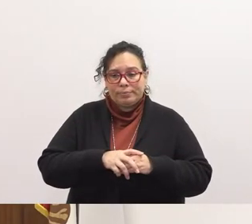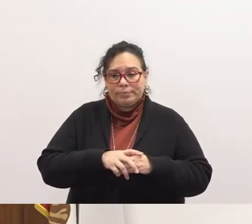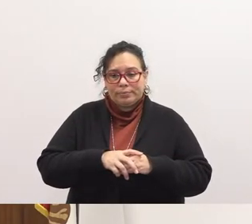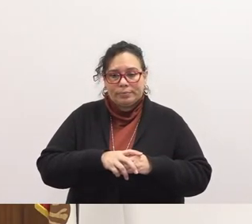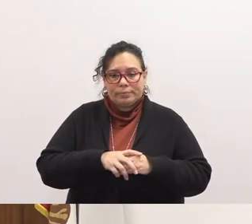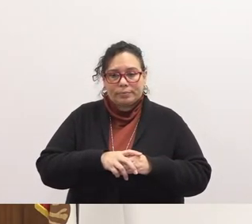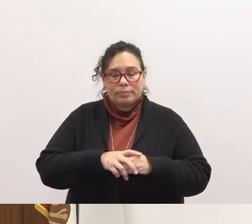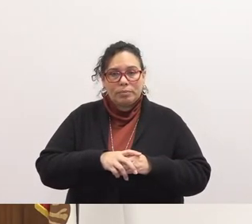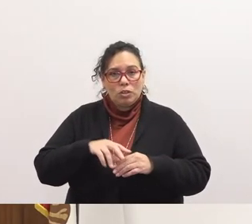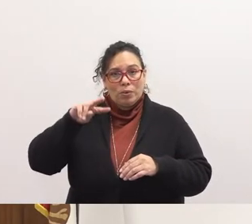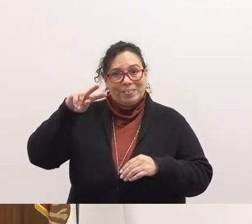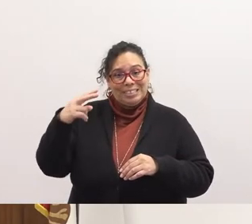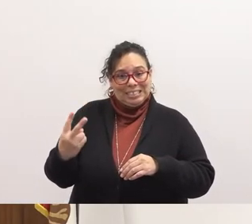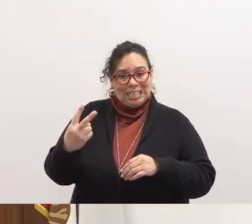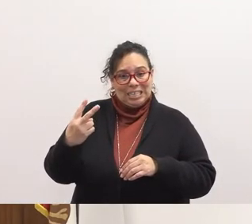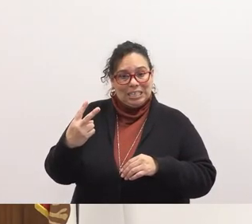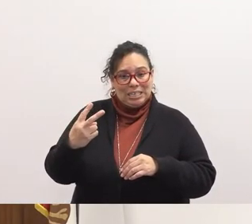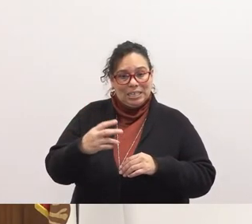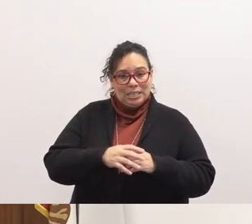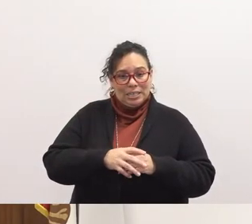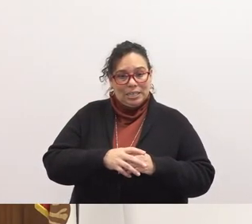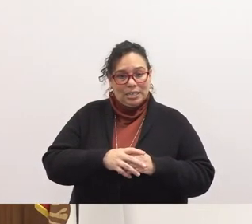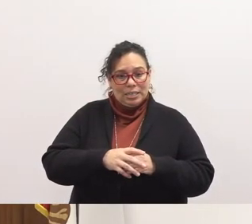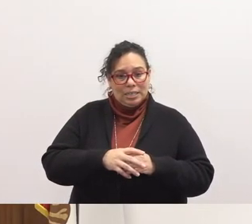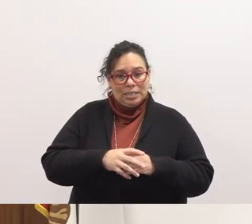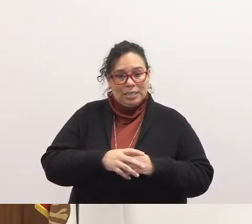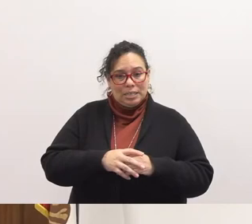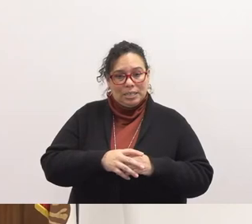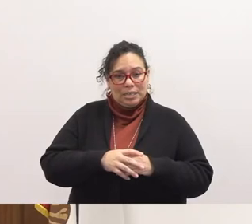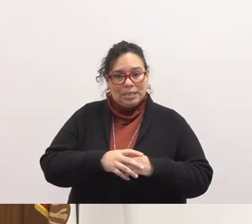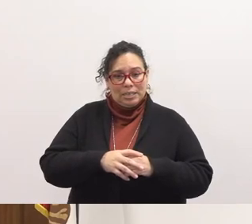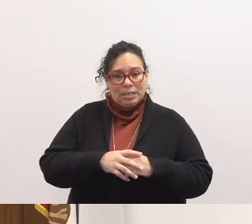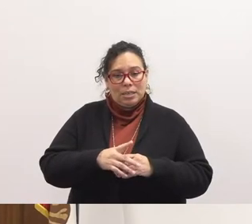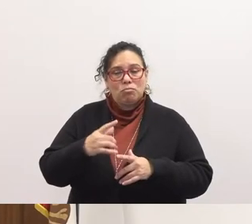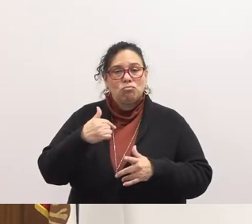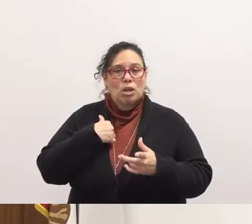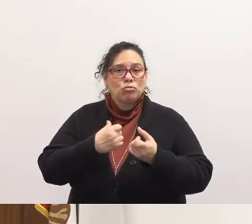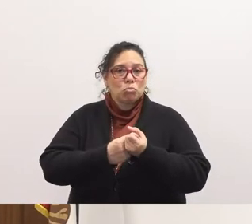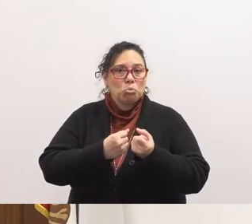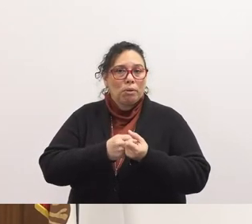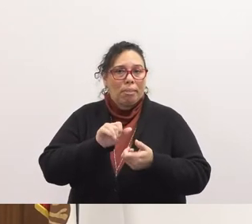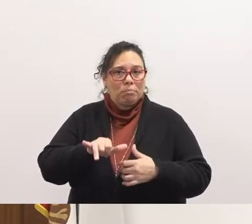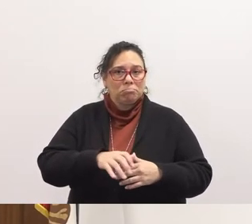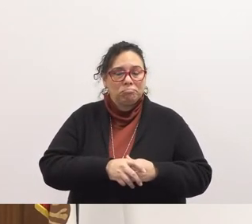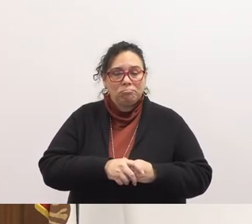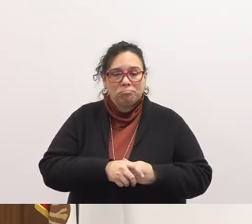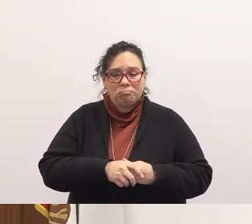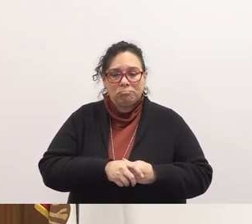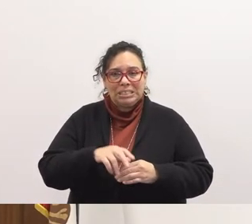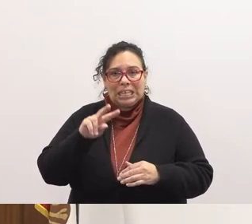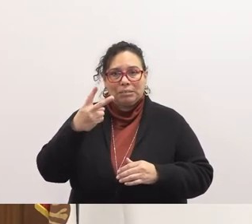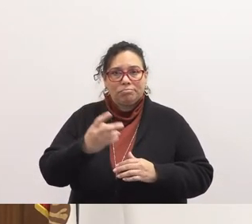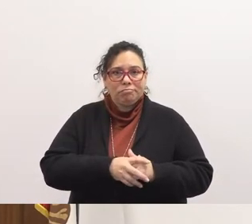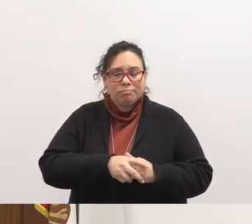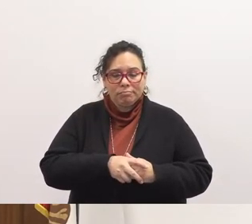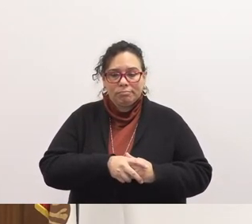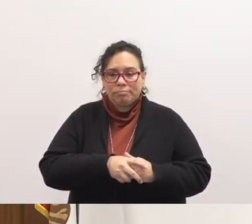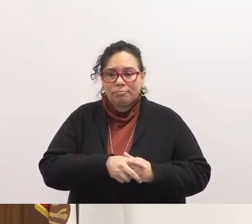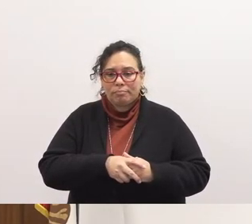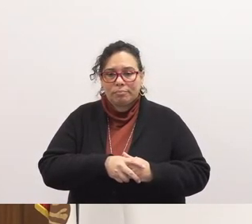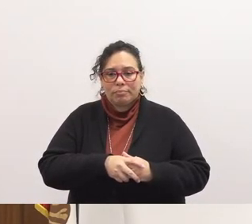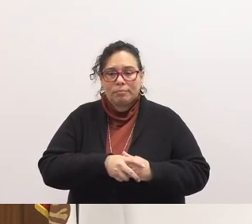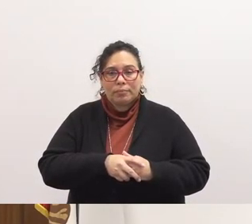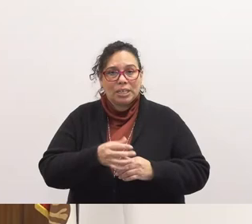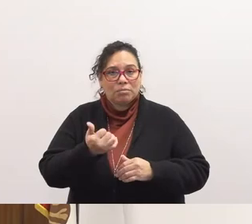Do we have a second for that motion? I'll support that. I'm good with that. Second.